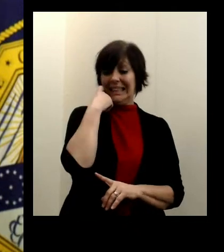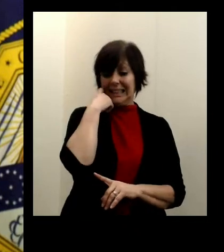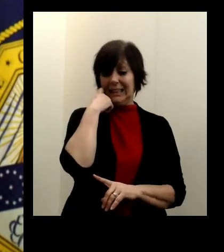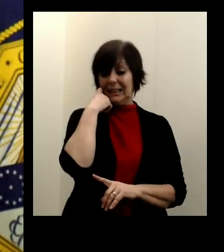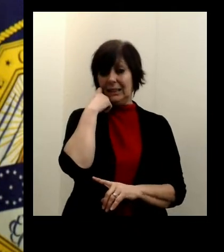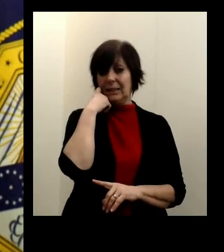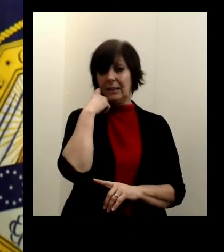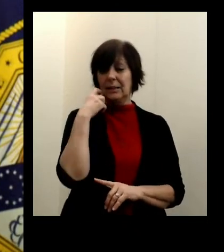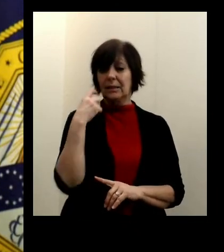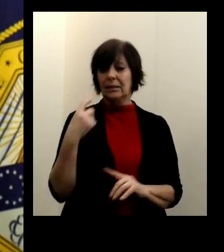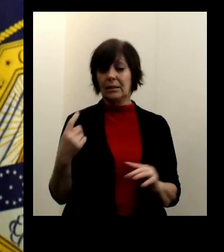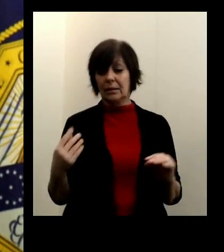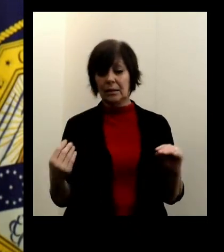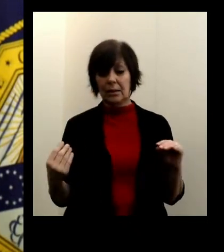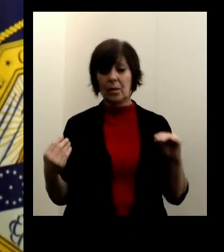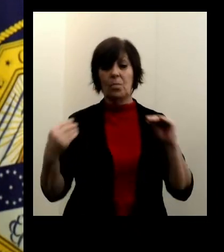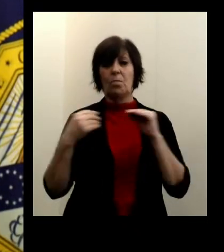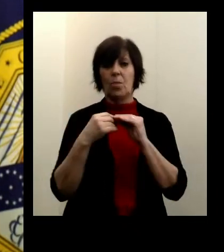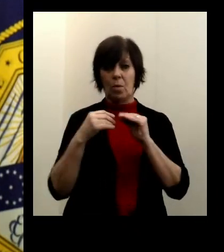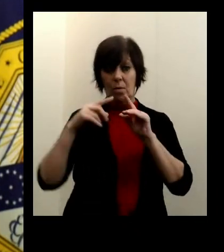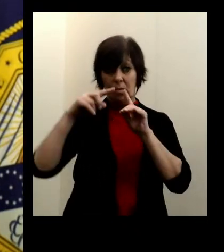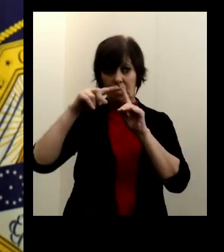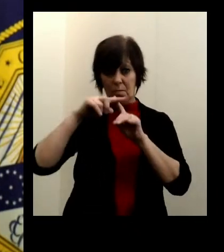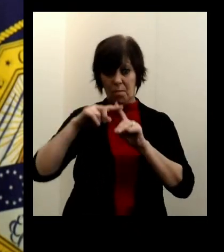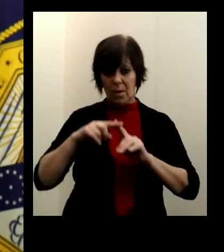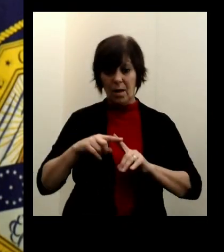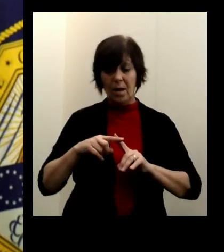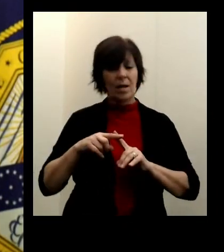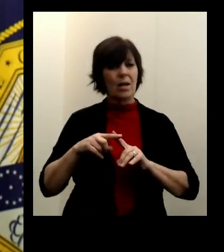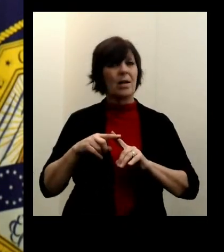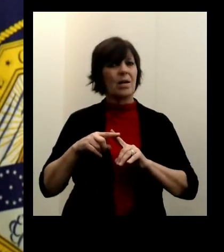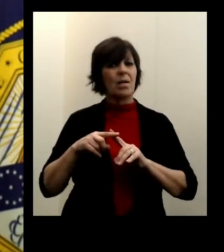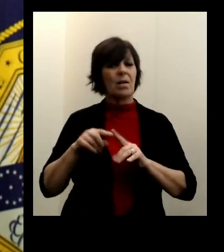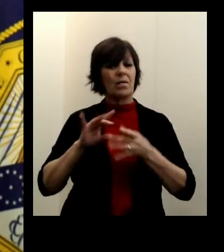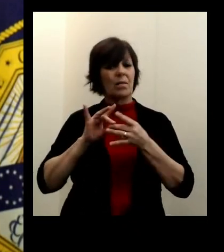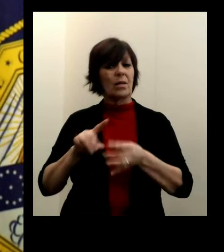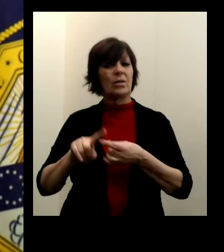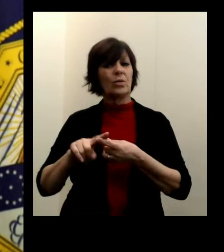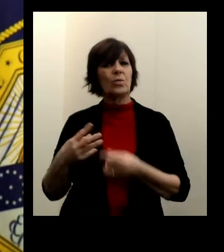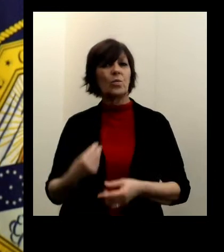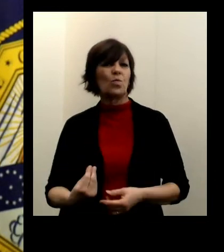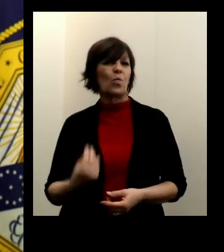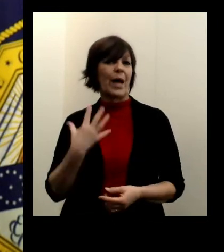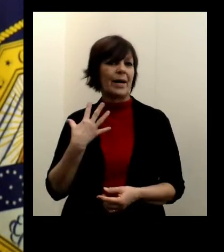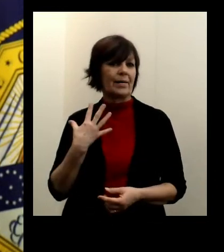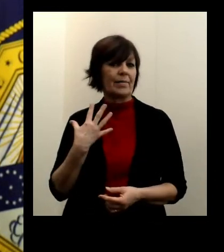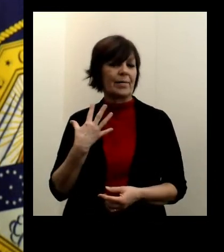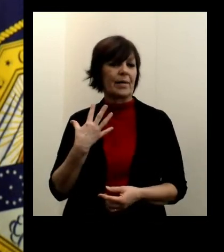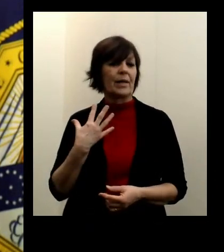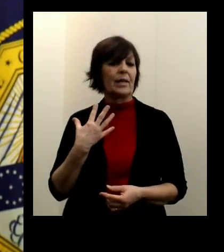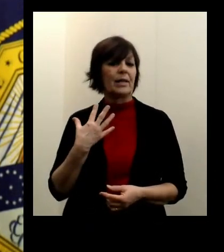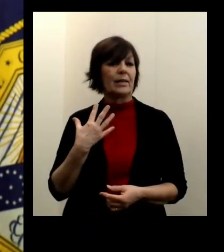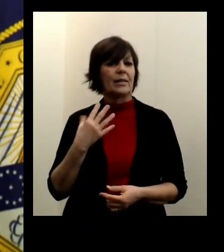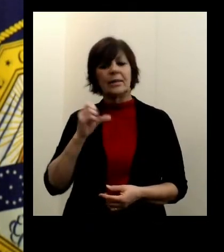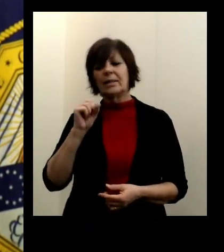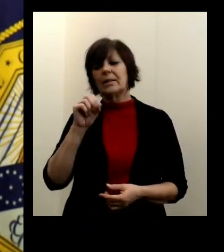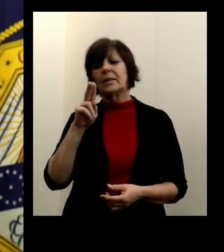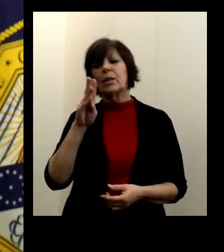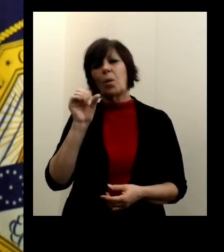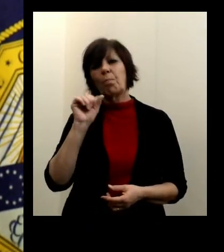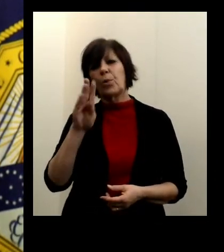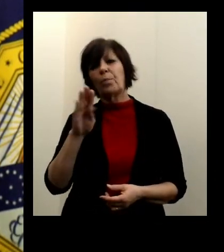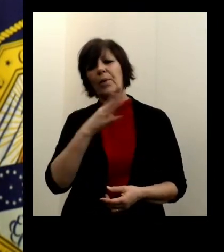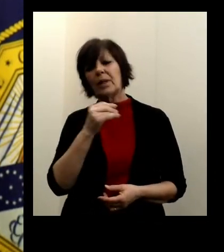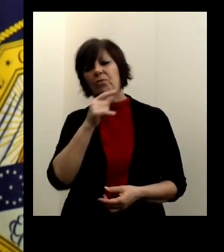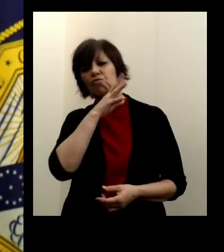the more cases are actually occurring among whites, suburban whites, and rural whites. And as a result,